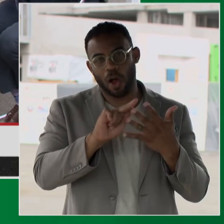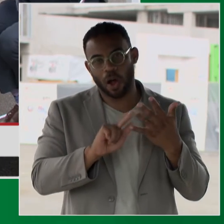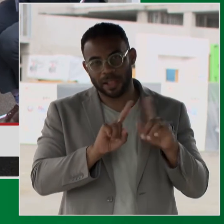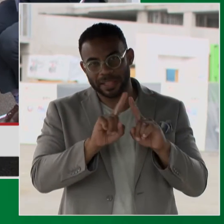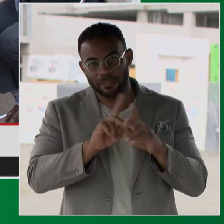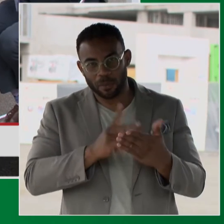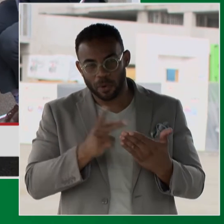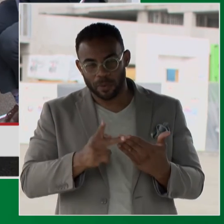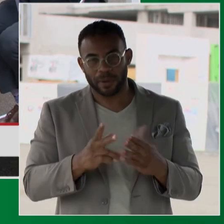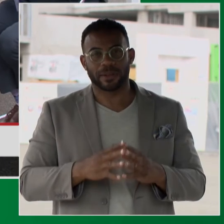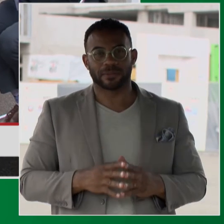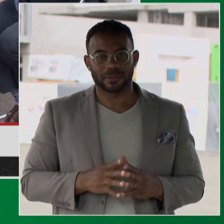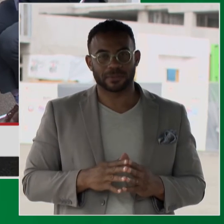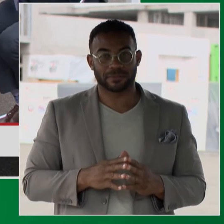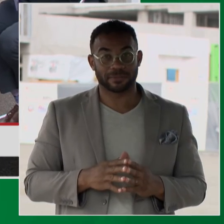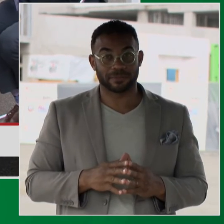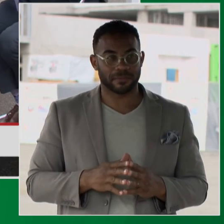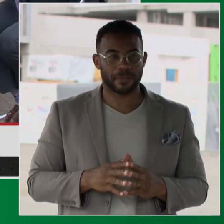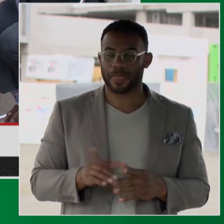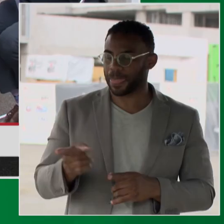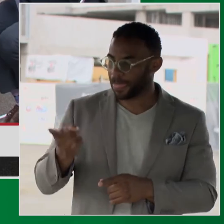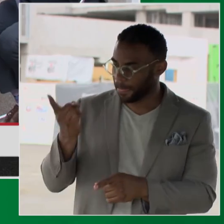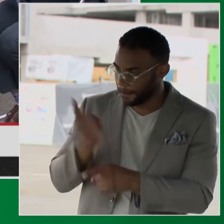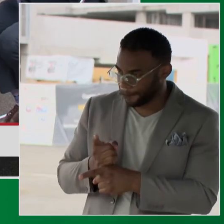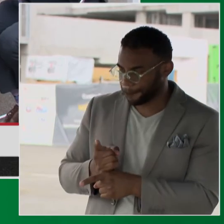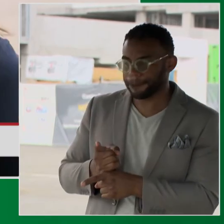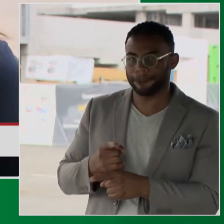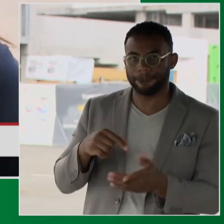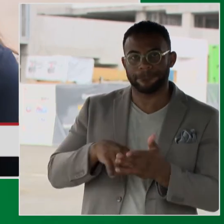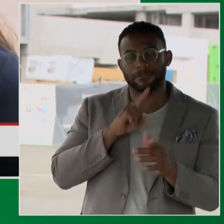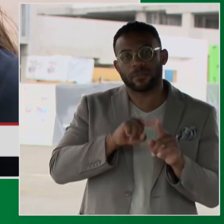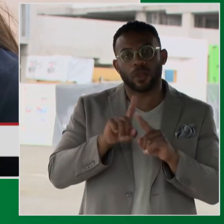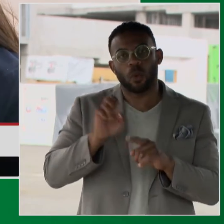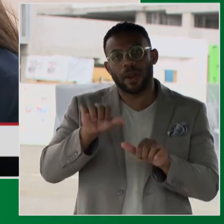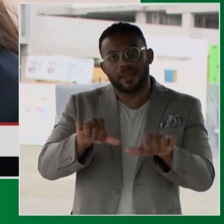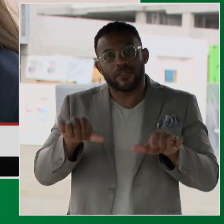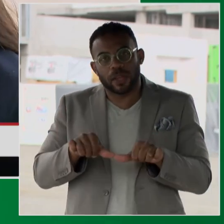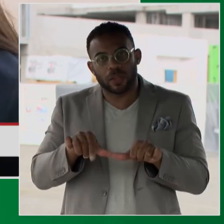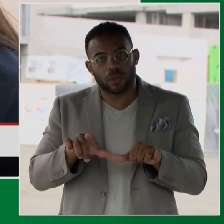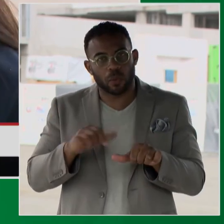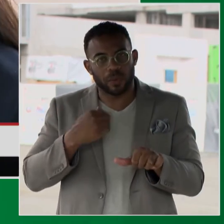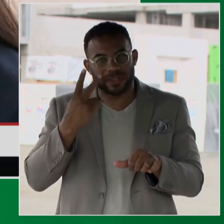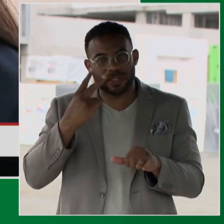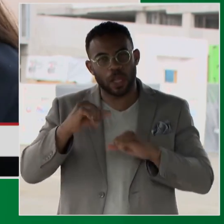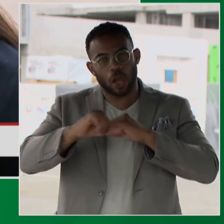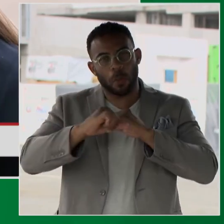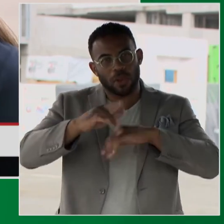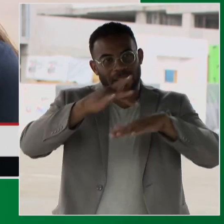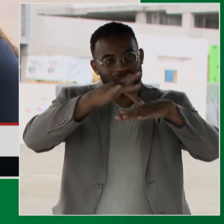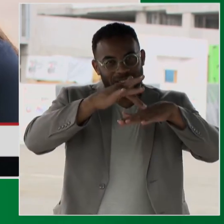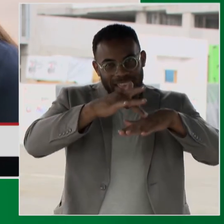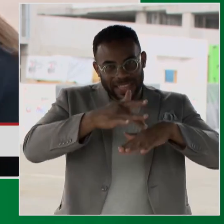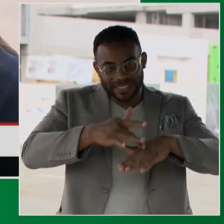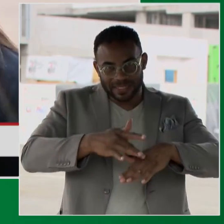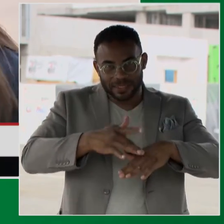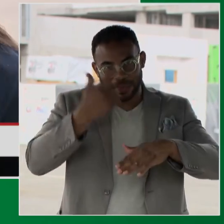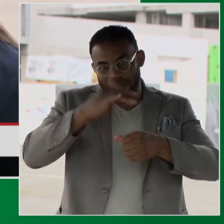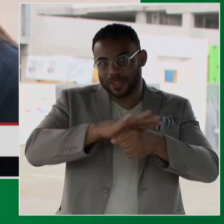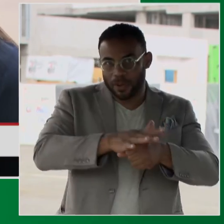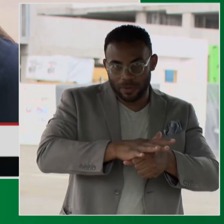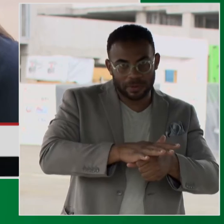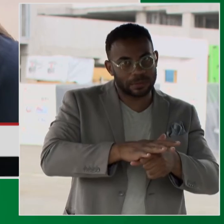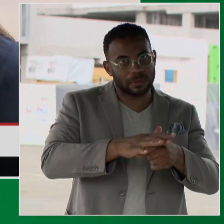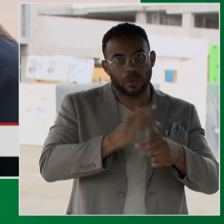different programs that we have throughout the city. That's right. And this is also one of the areas where we've seen commercial vacancy really